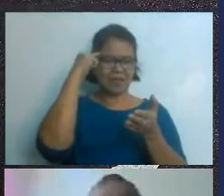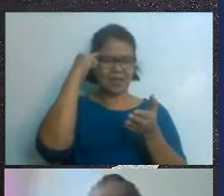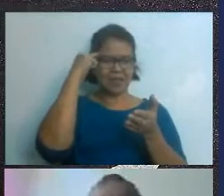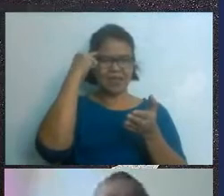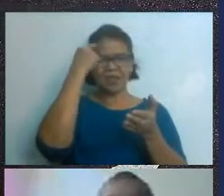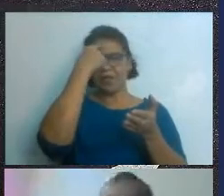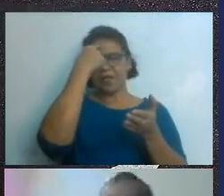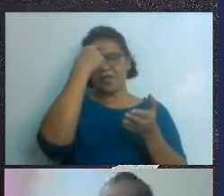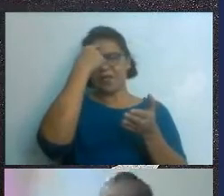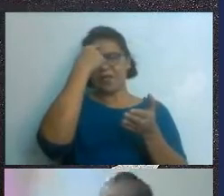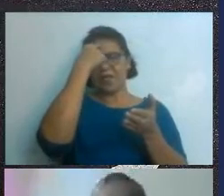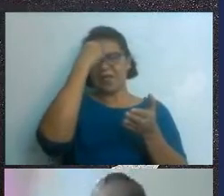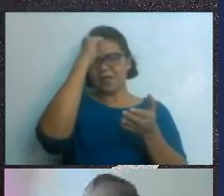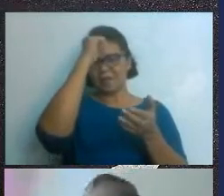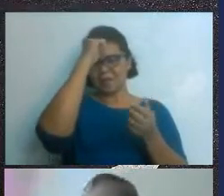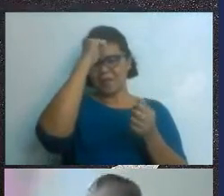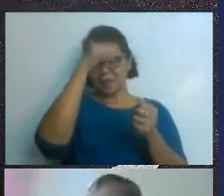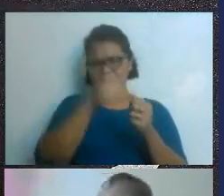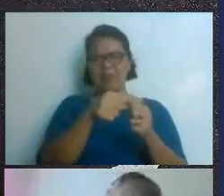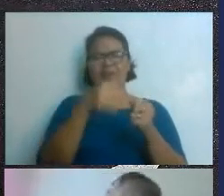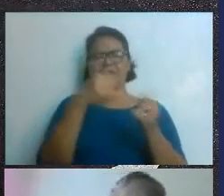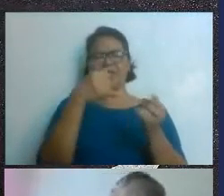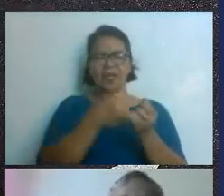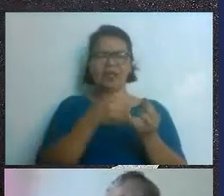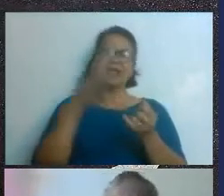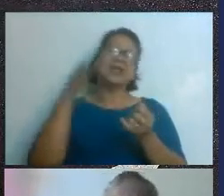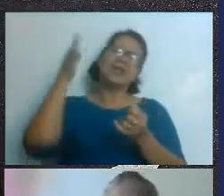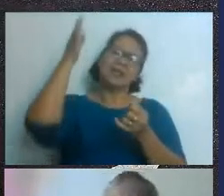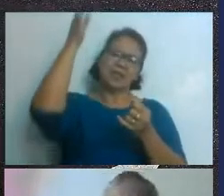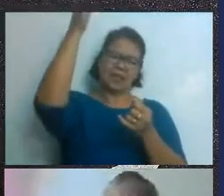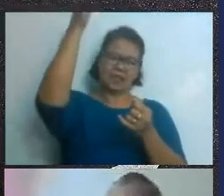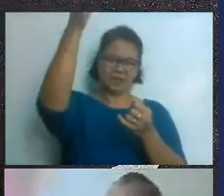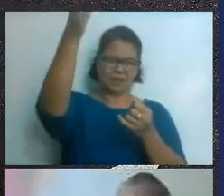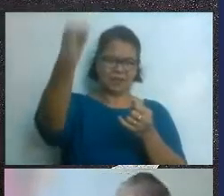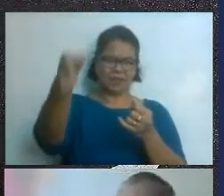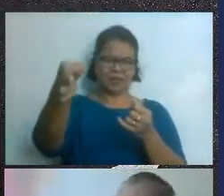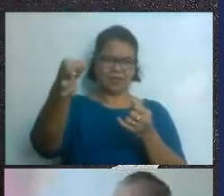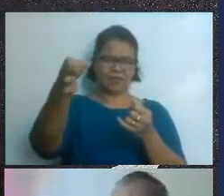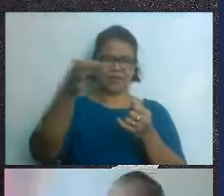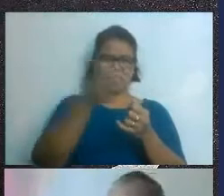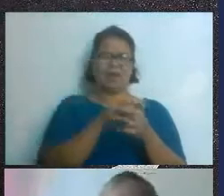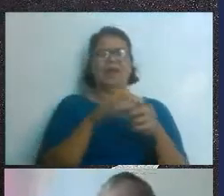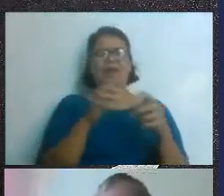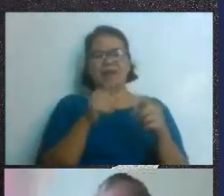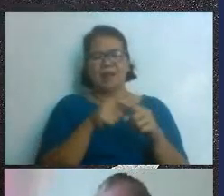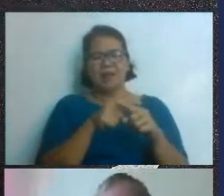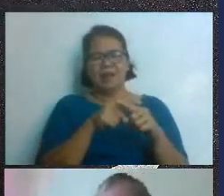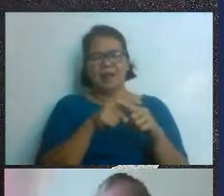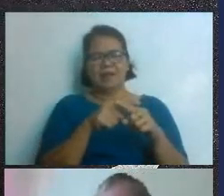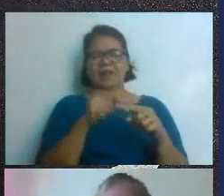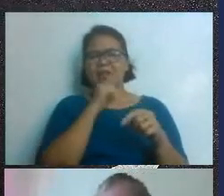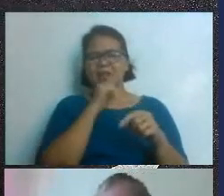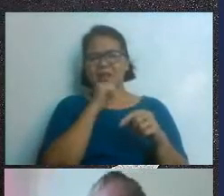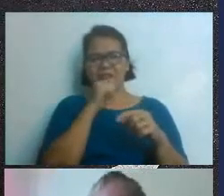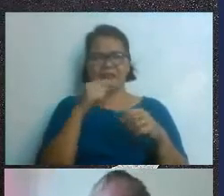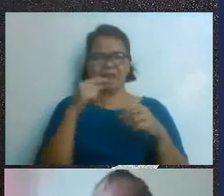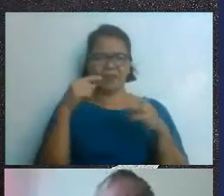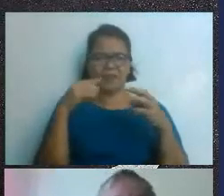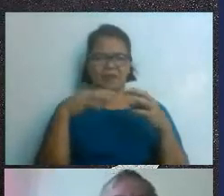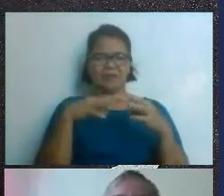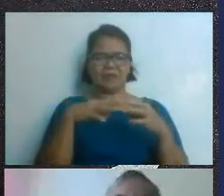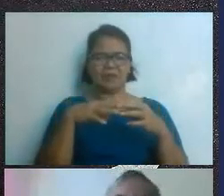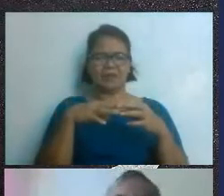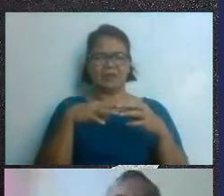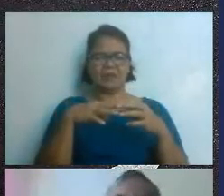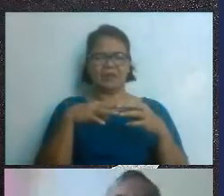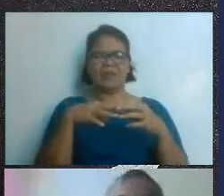mapa, you know how to test hypotheses. You do not just, you know, jump into conclusions without actually gathering data. Things like this